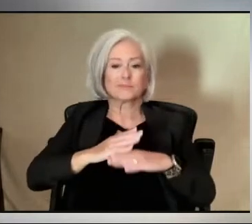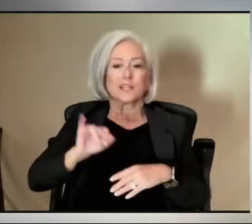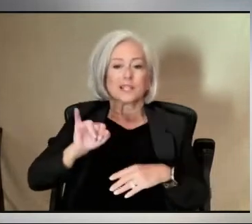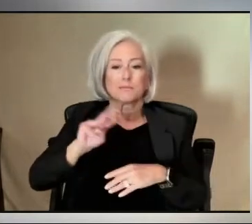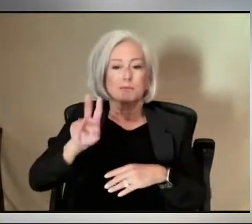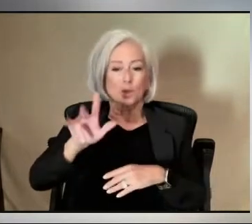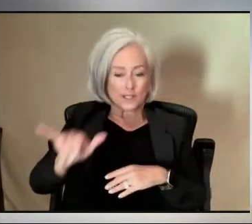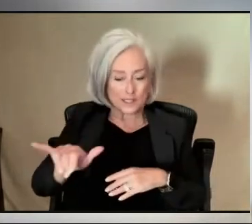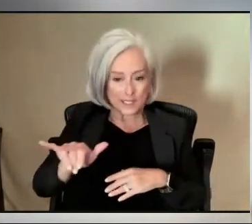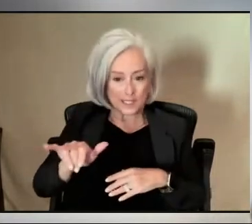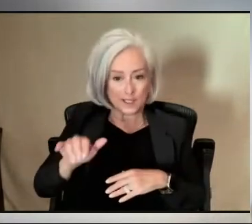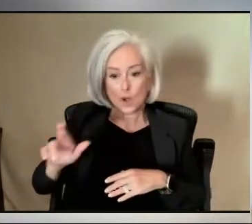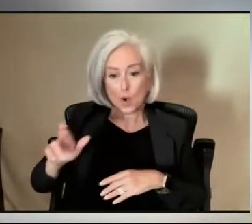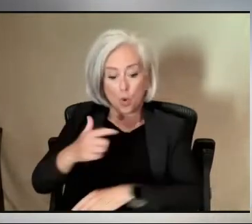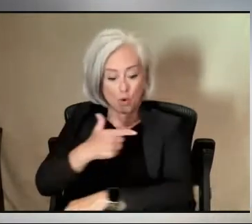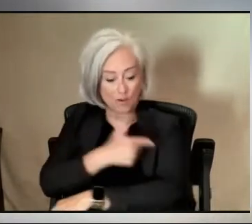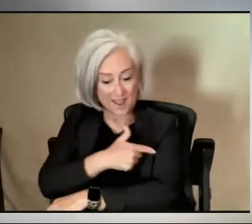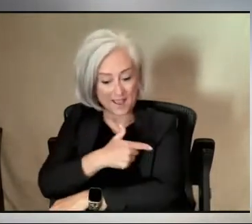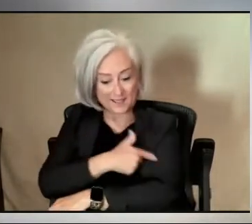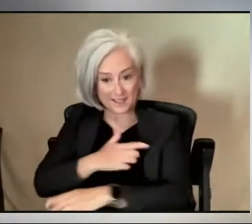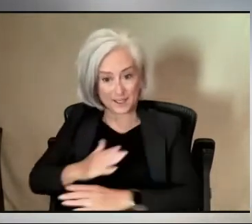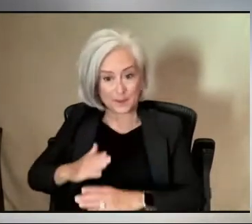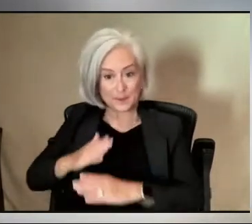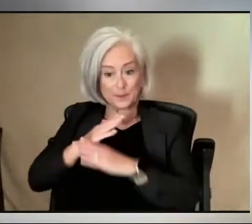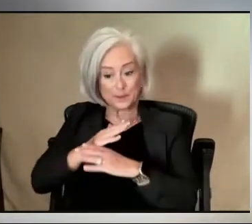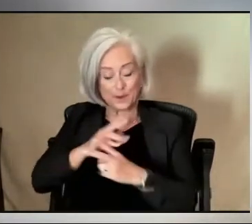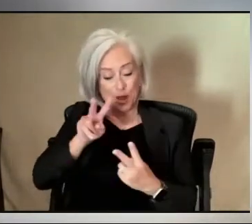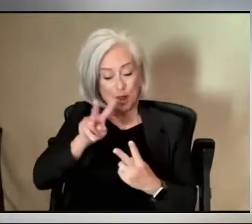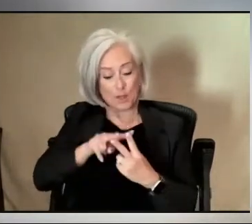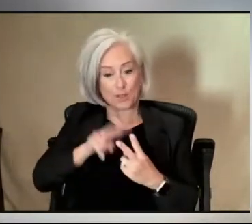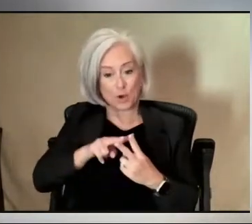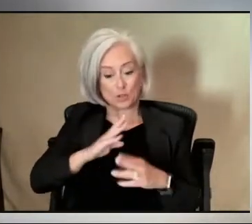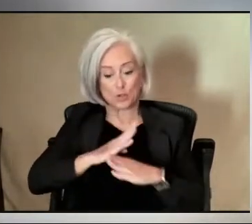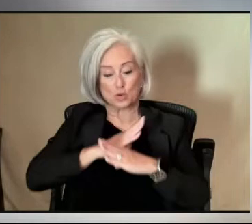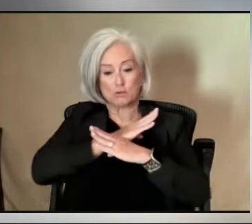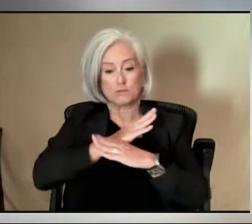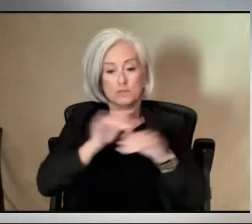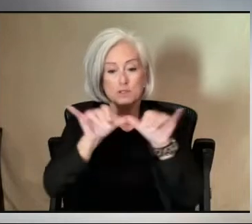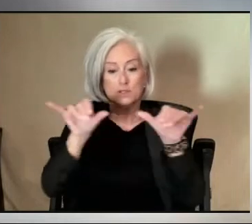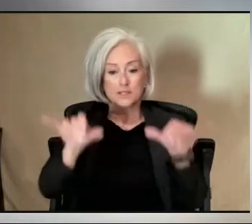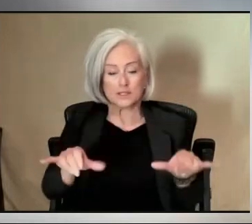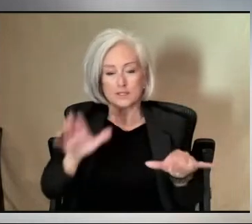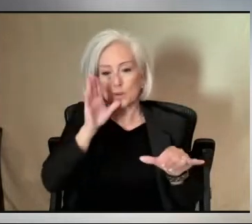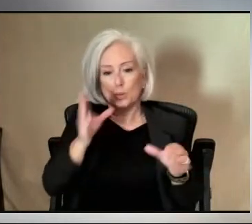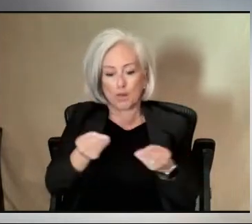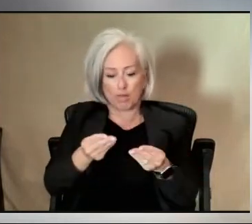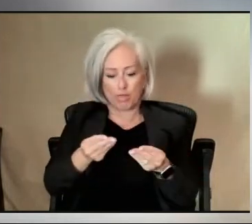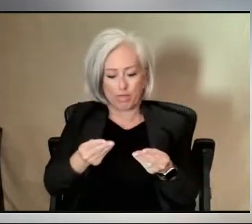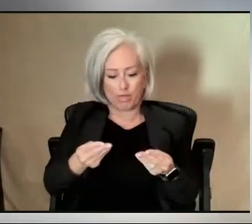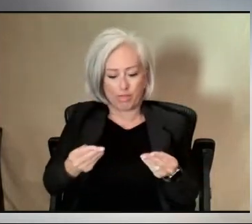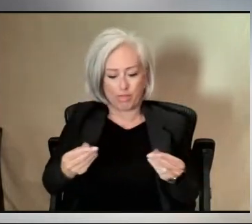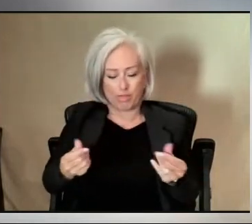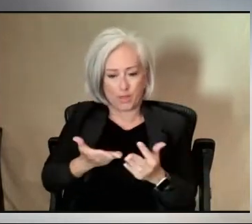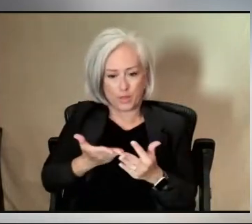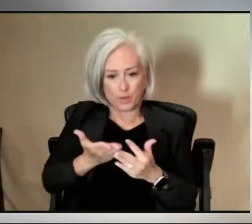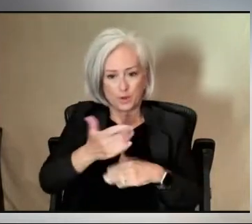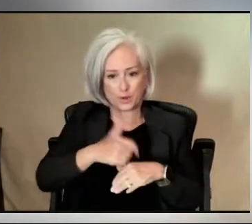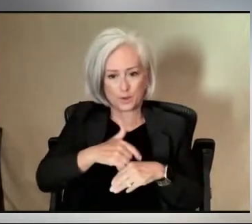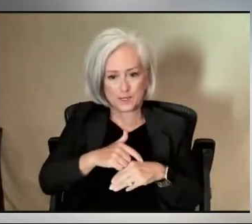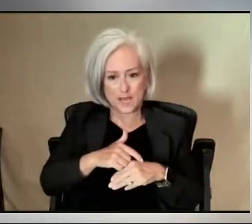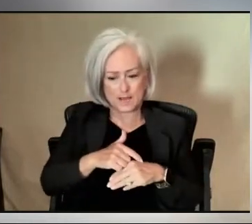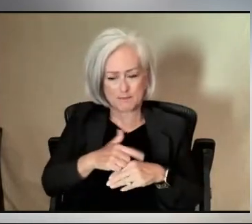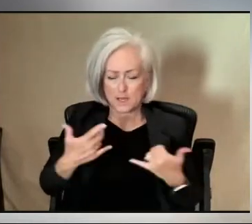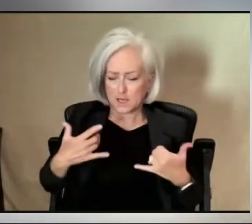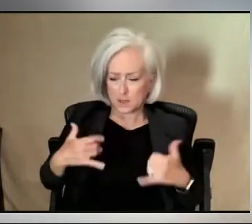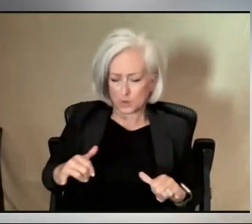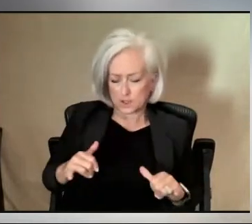those both wane with time. And that is somewhat of an enigma, a puzzle as to why that occurs